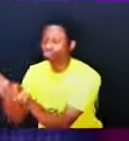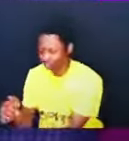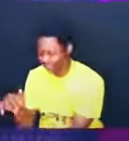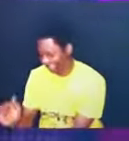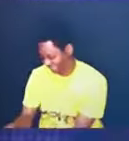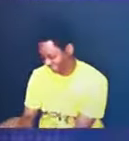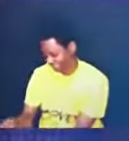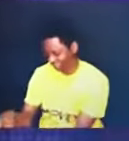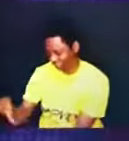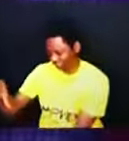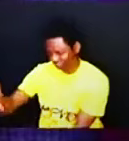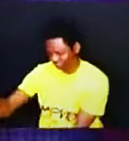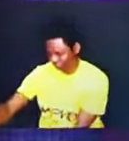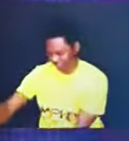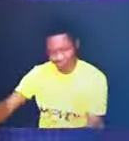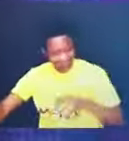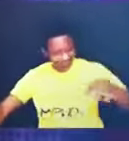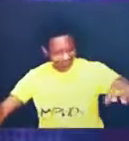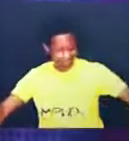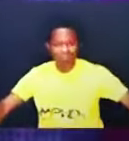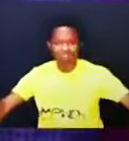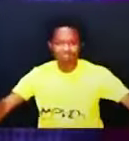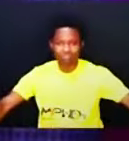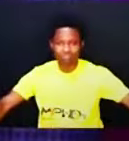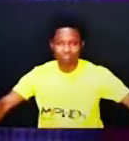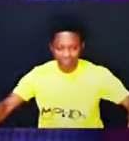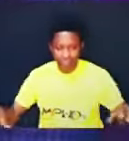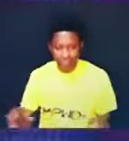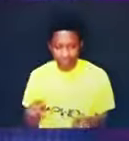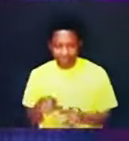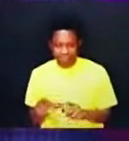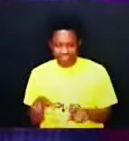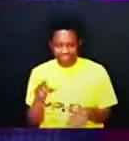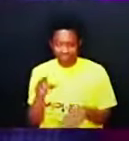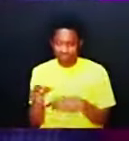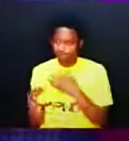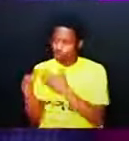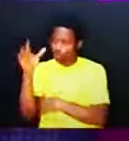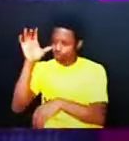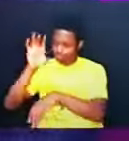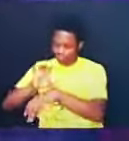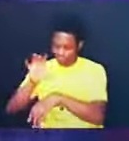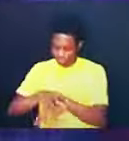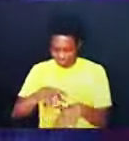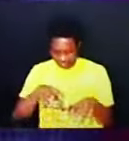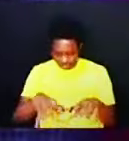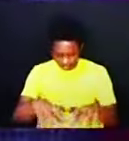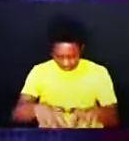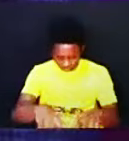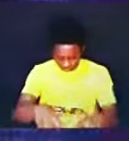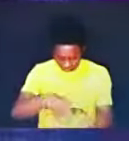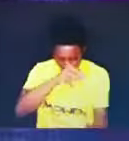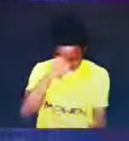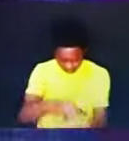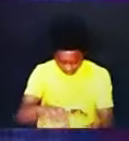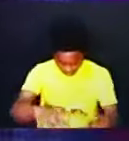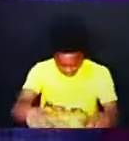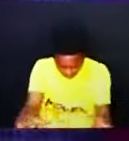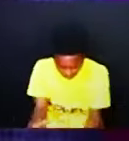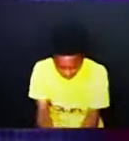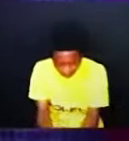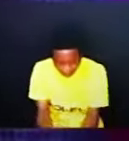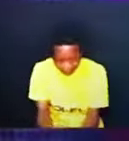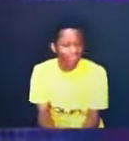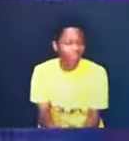Gentiles. Now the Church of God is a stock from Jews who have converted